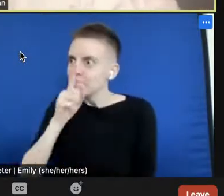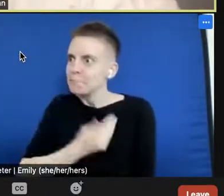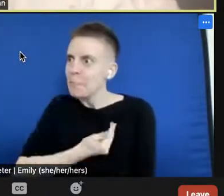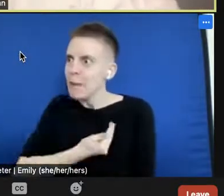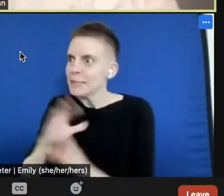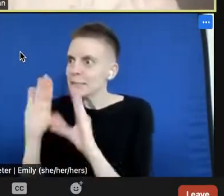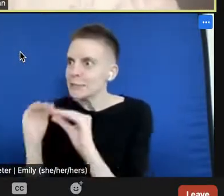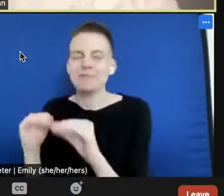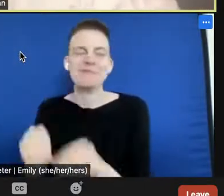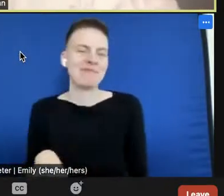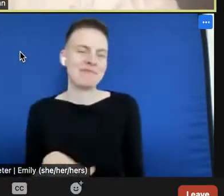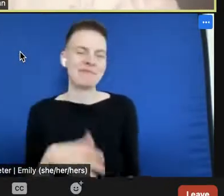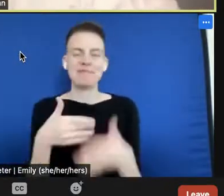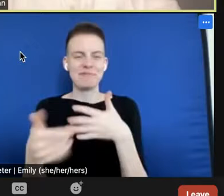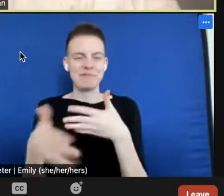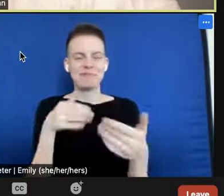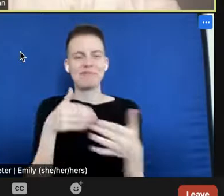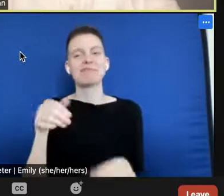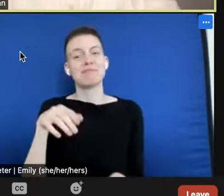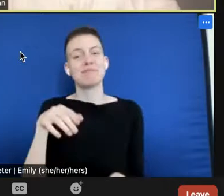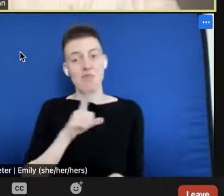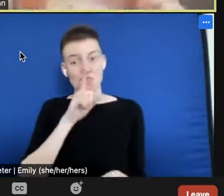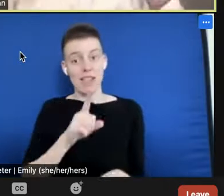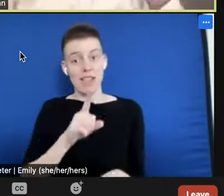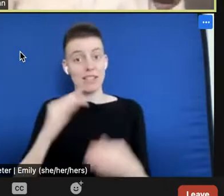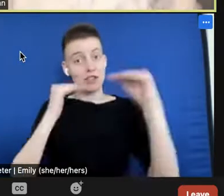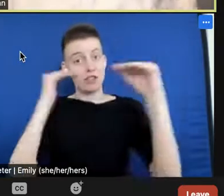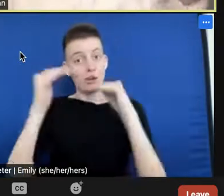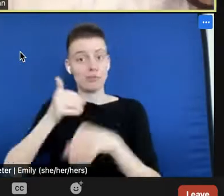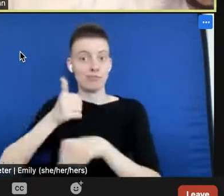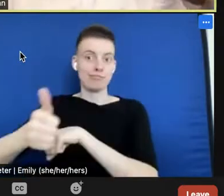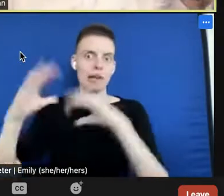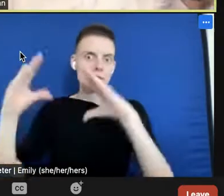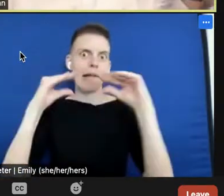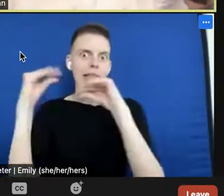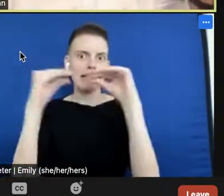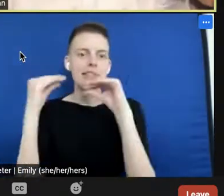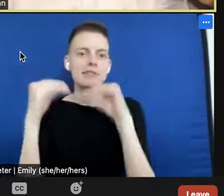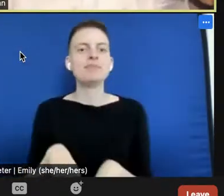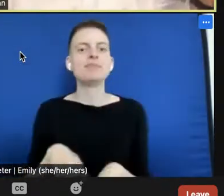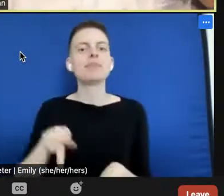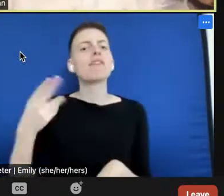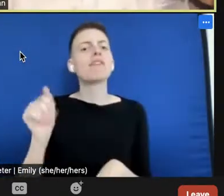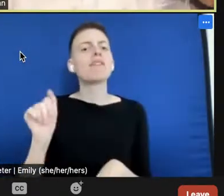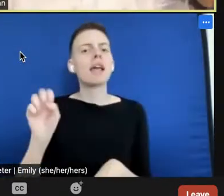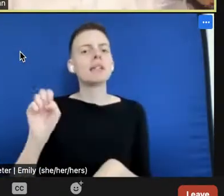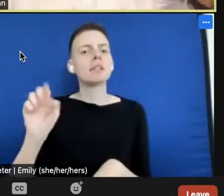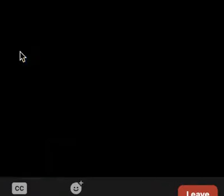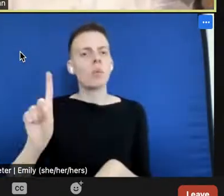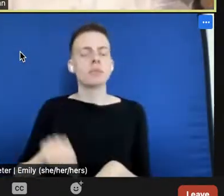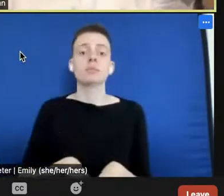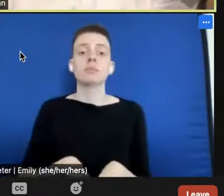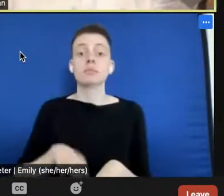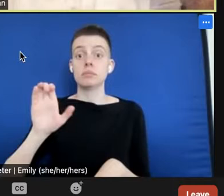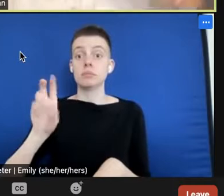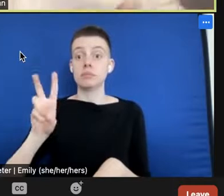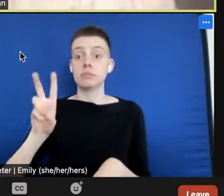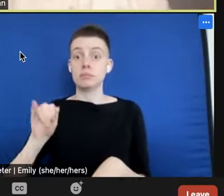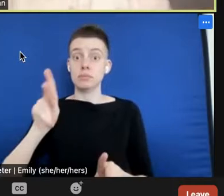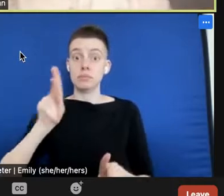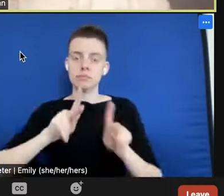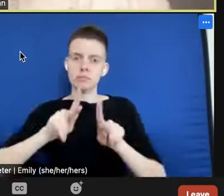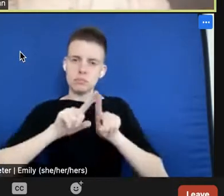Okay, in phase 1, truth is it's the adults. In phase 1 CVI, individuals do not rely on vision as a primary way